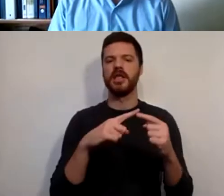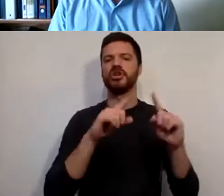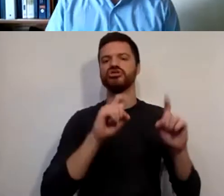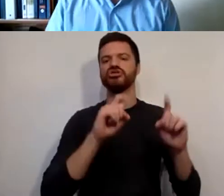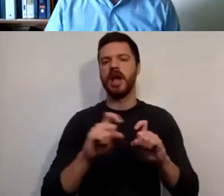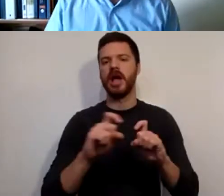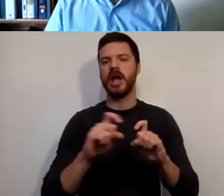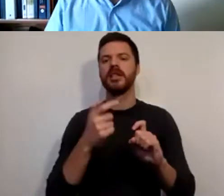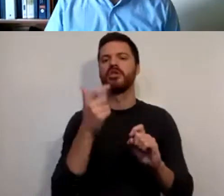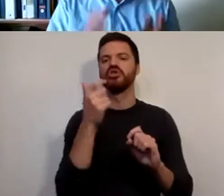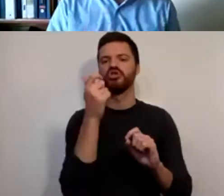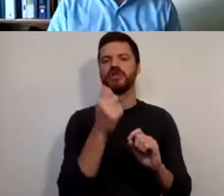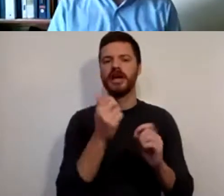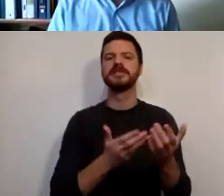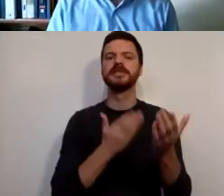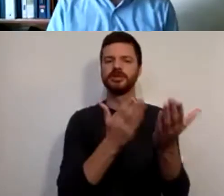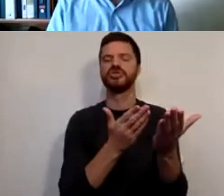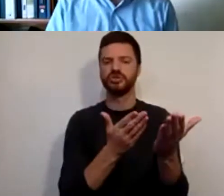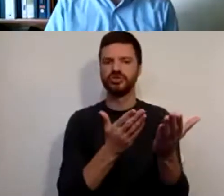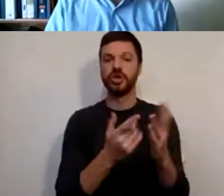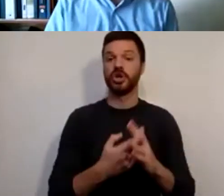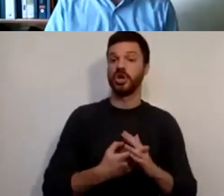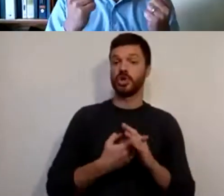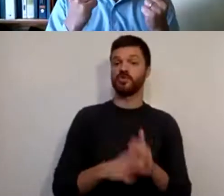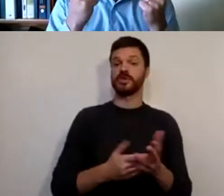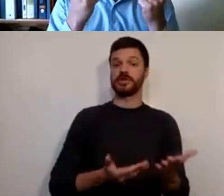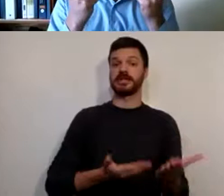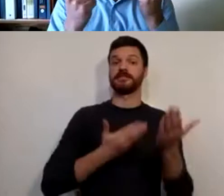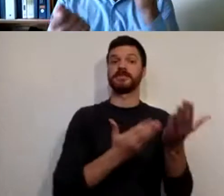which in the original submission, we were